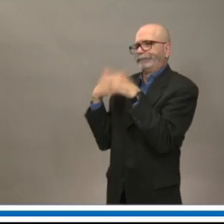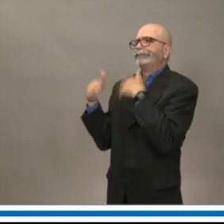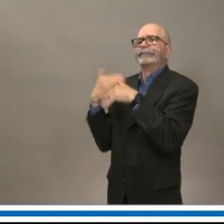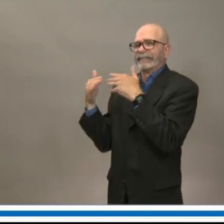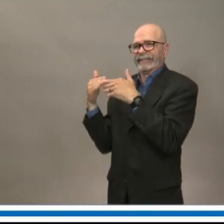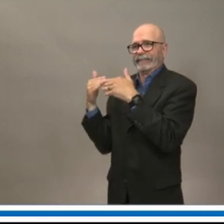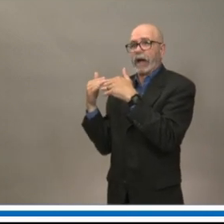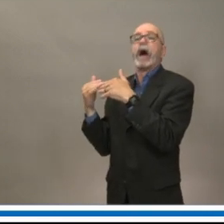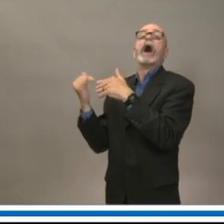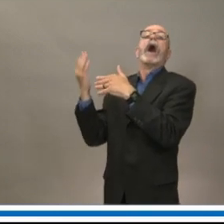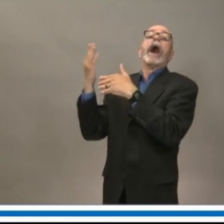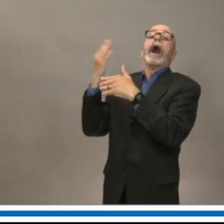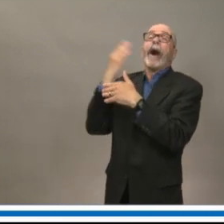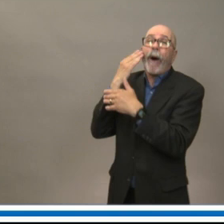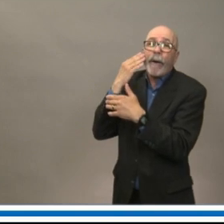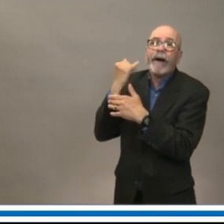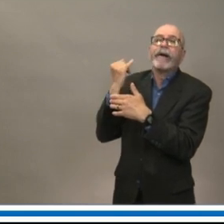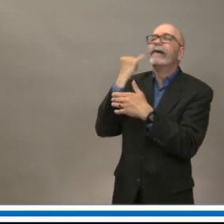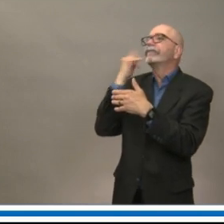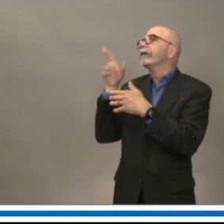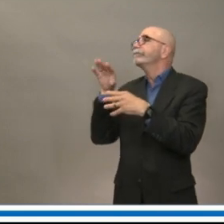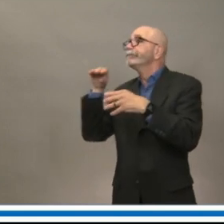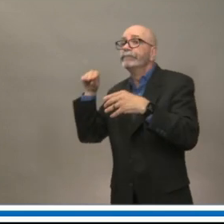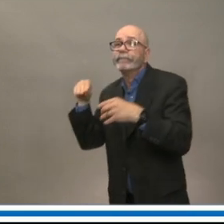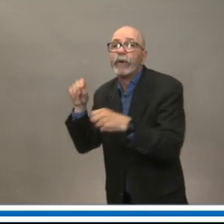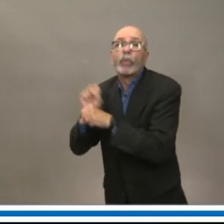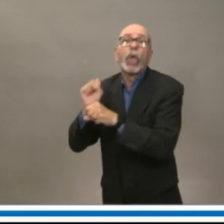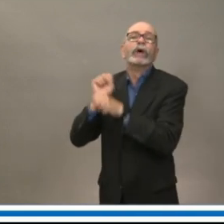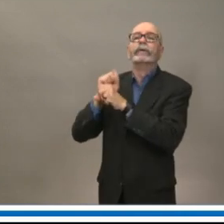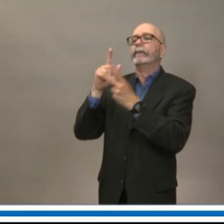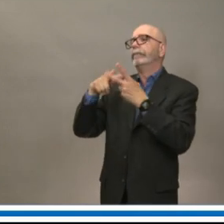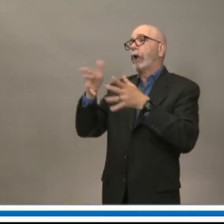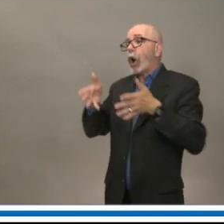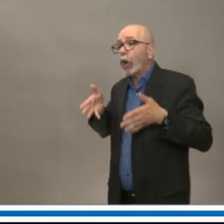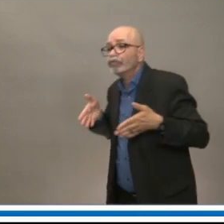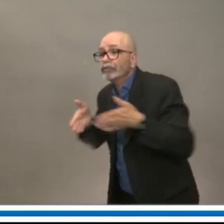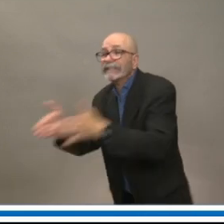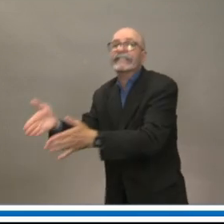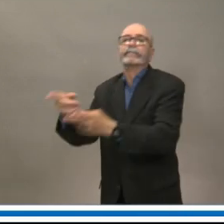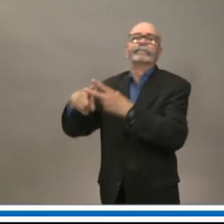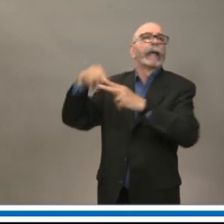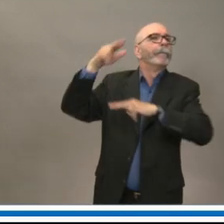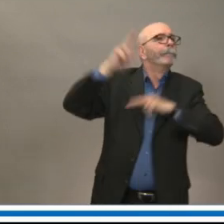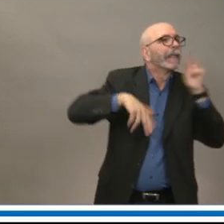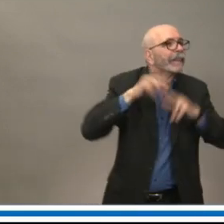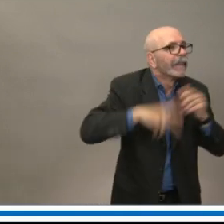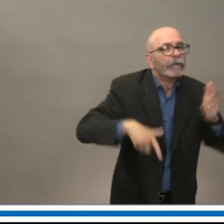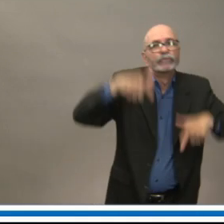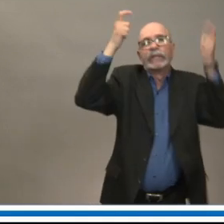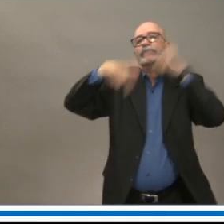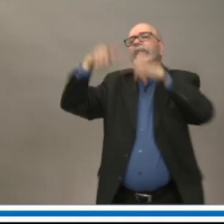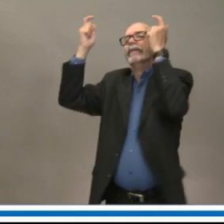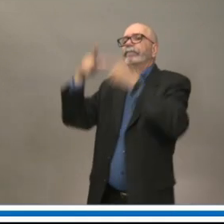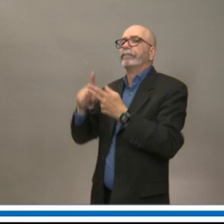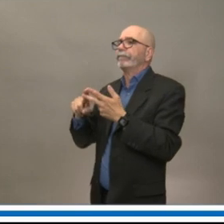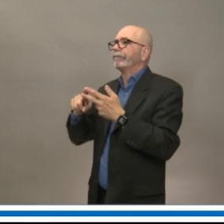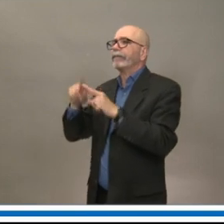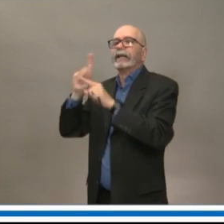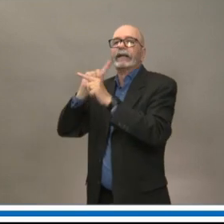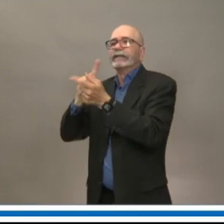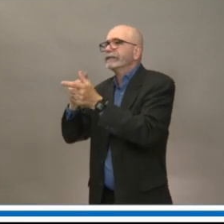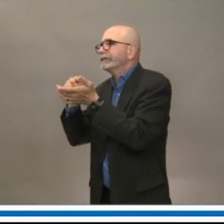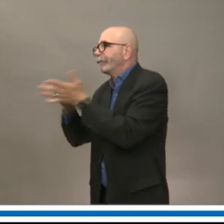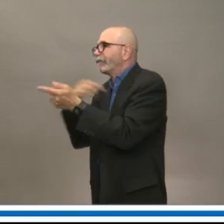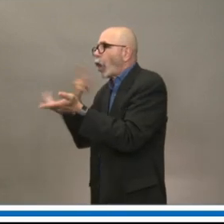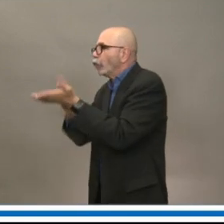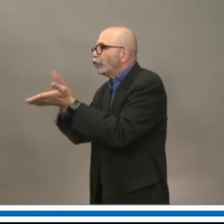comes to infrastructure work that can happen really across our province. We'll start to see roads opening, more construction happening